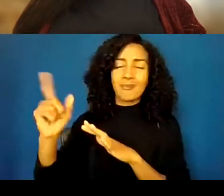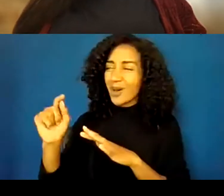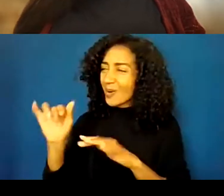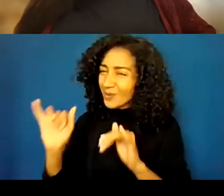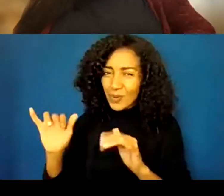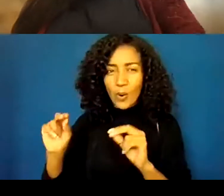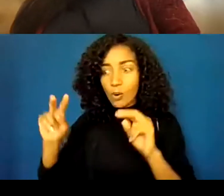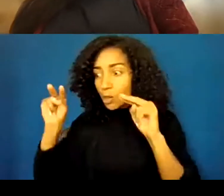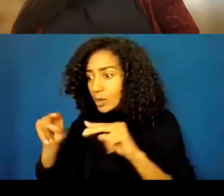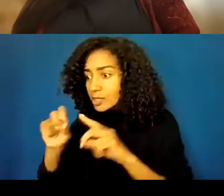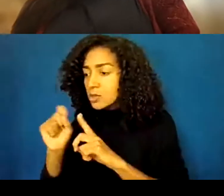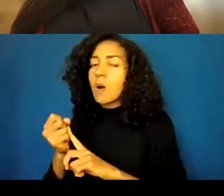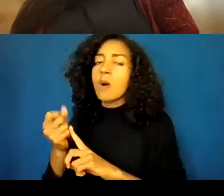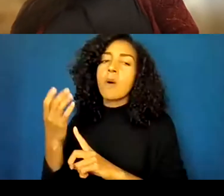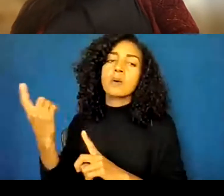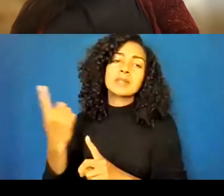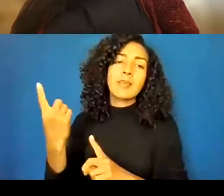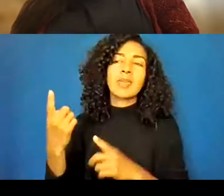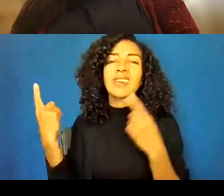them that was,